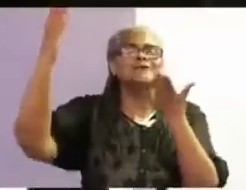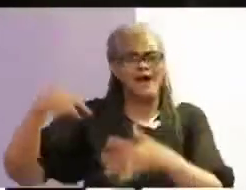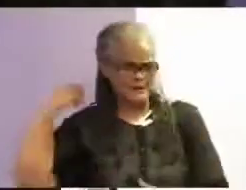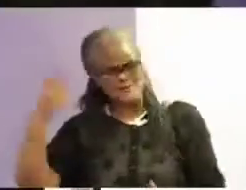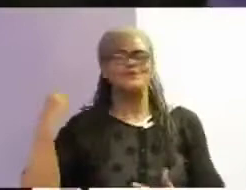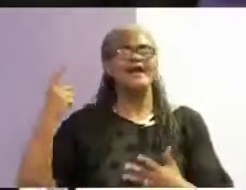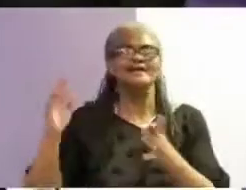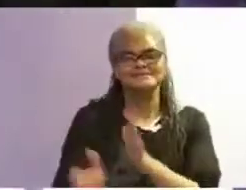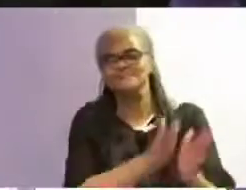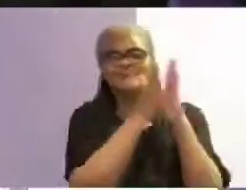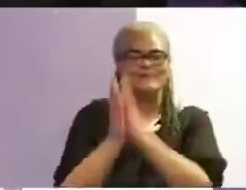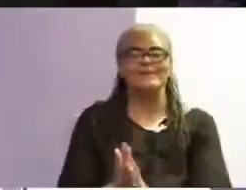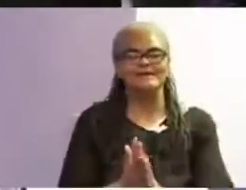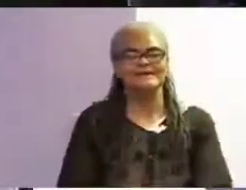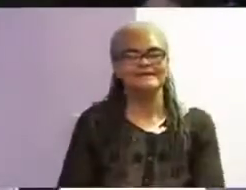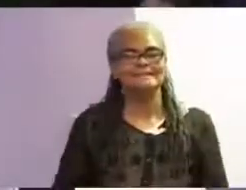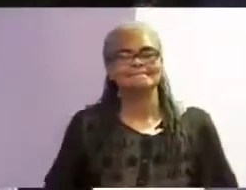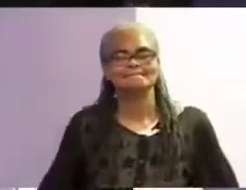your belly.